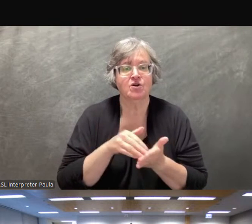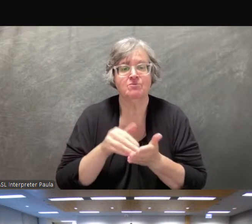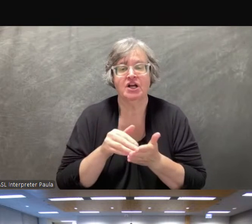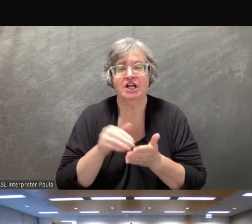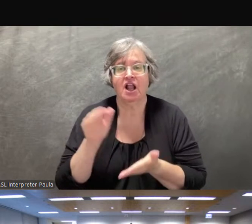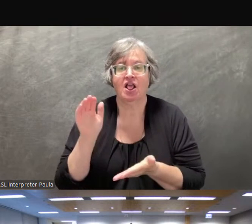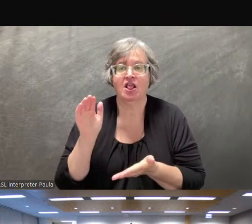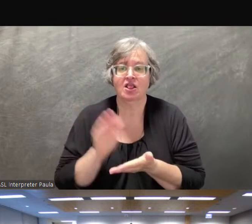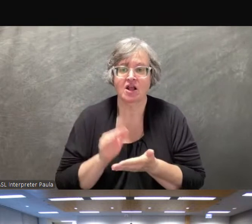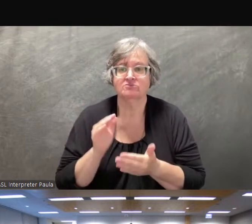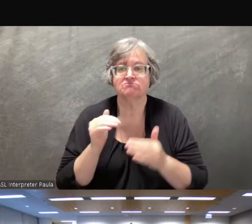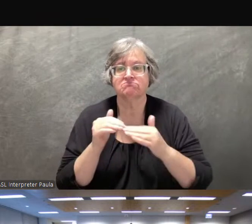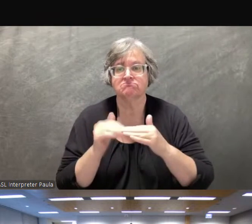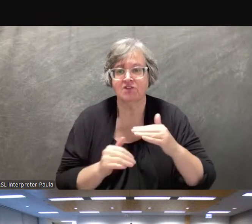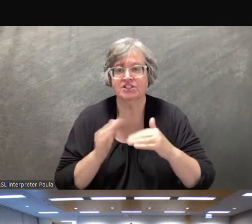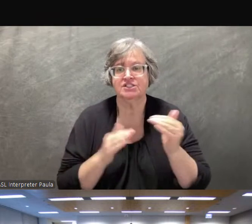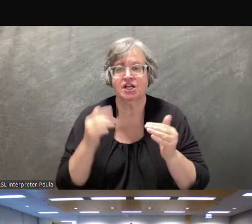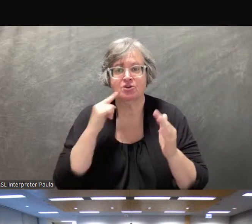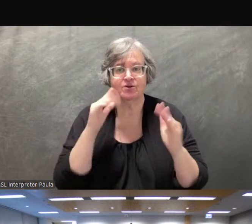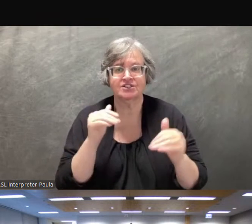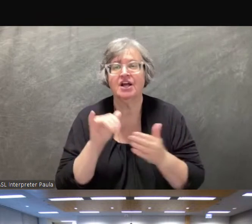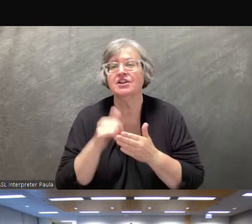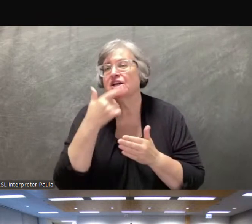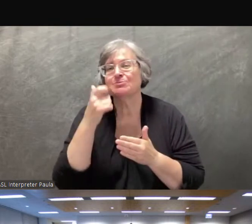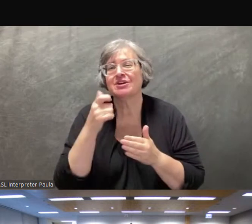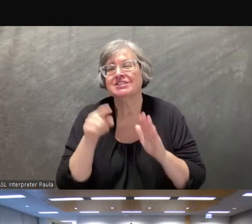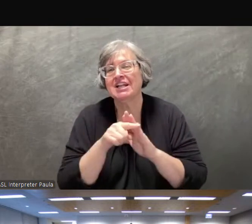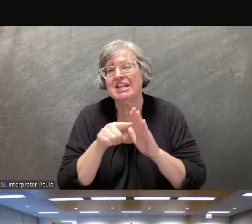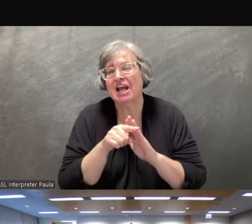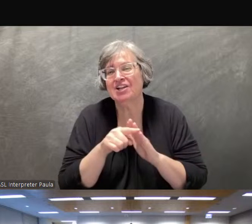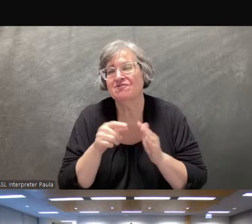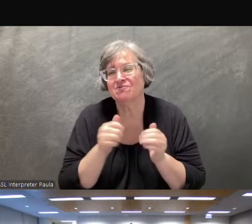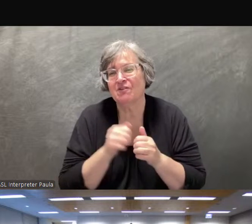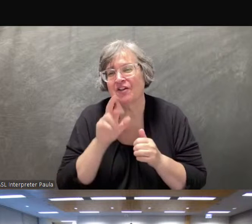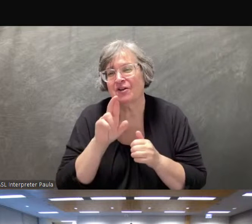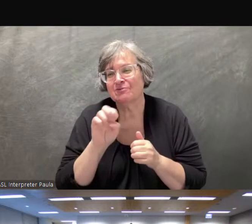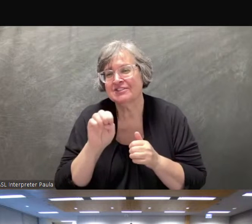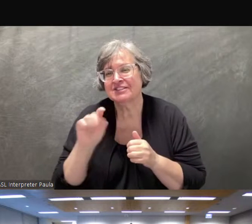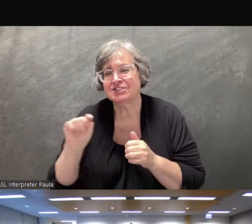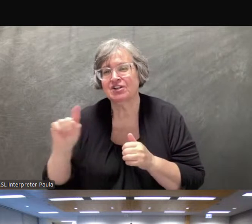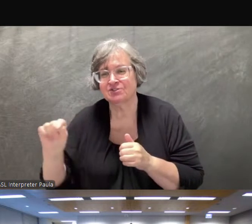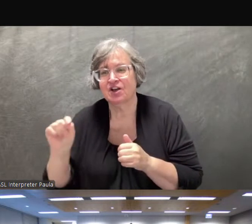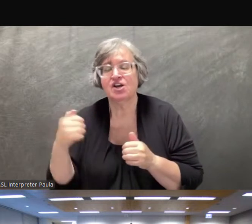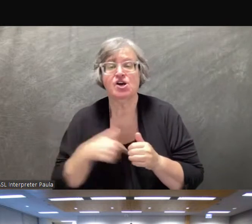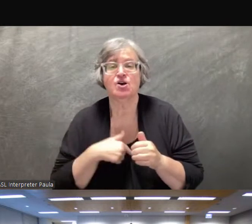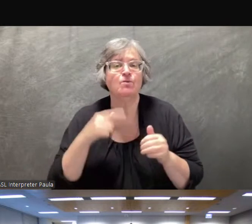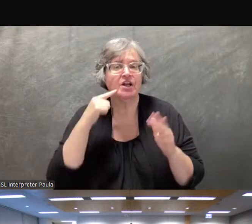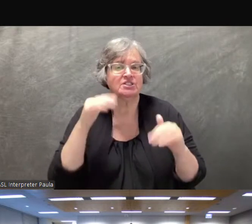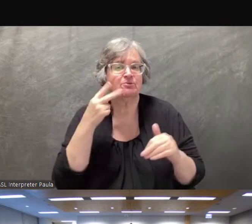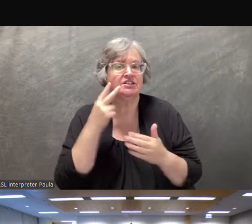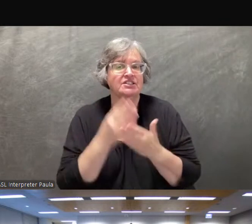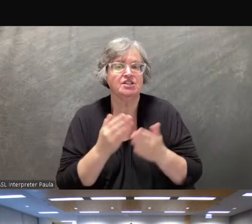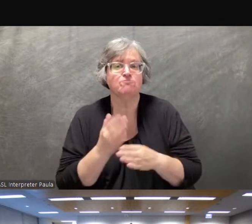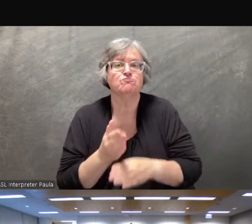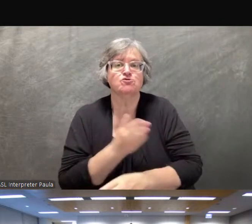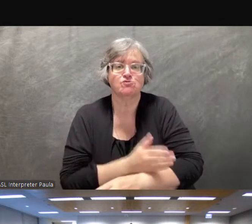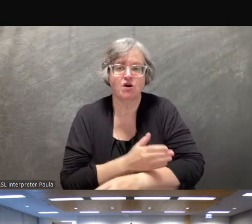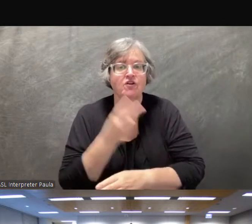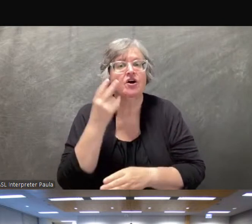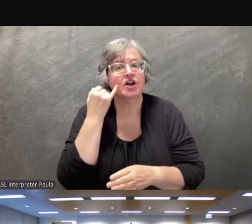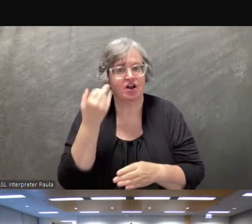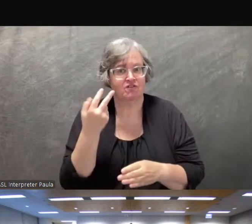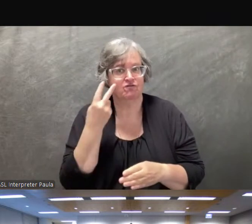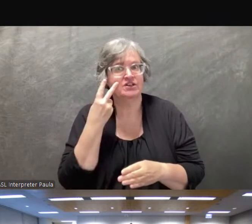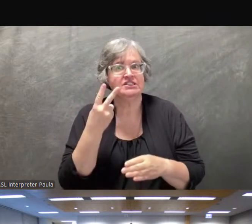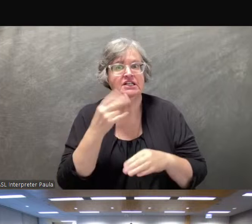being driven by the negative variance in the real estate transfer tax, but we do expect to see some recovery here if we do see those interest rates lower